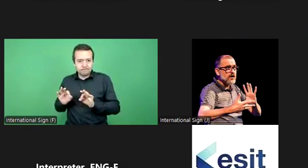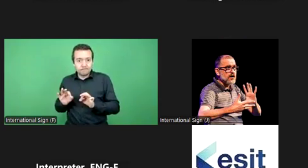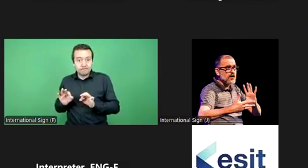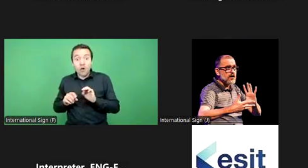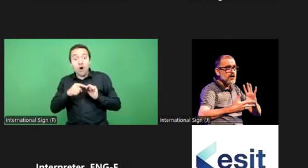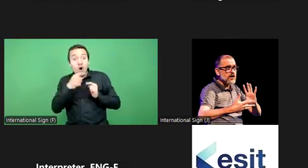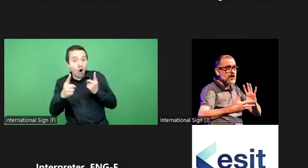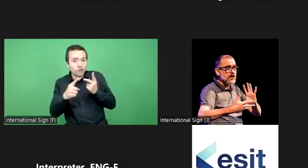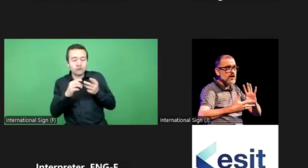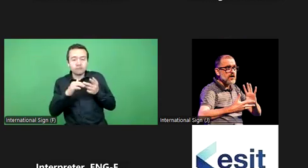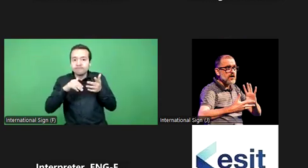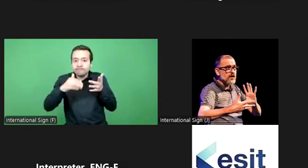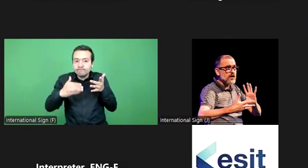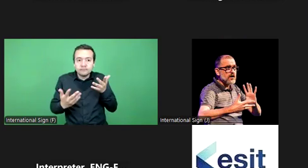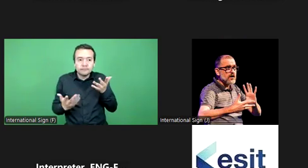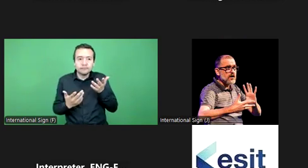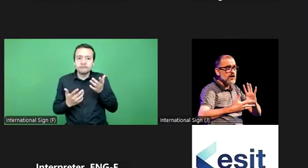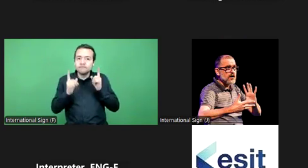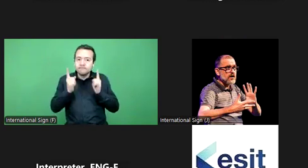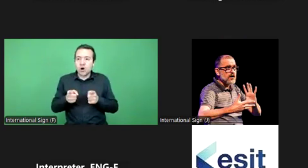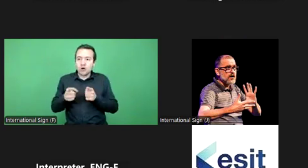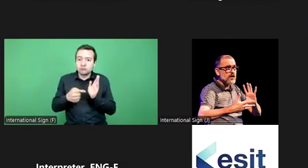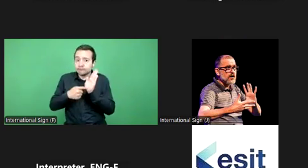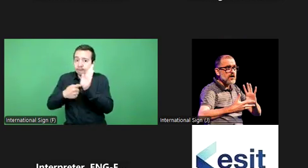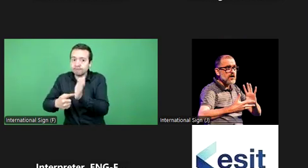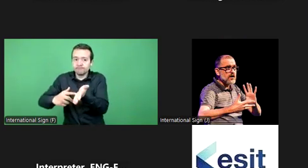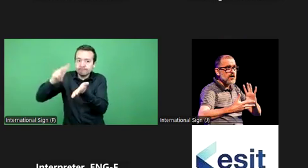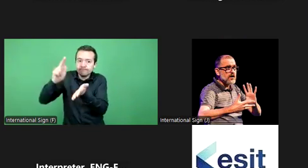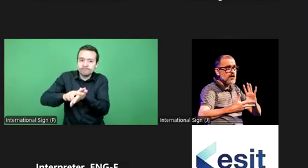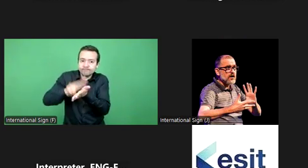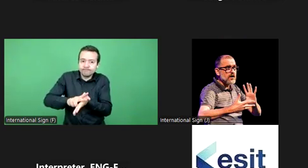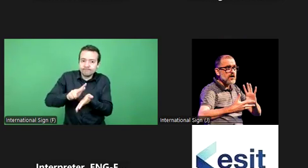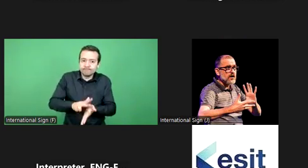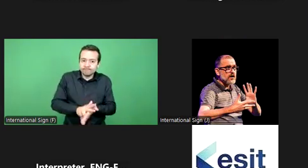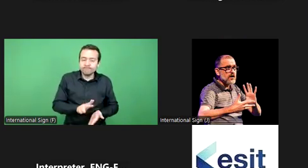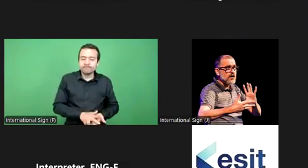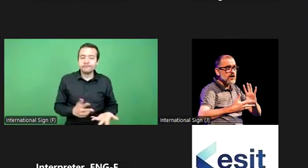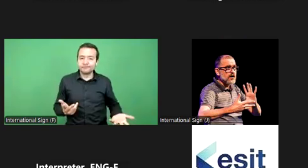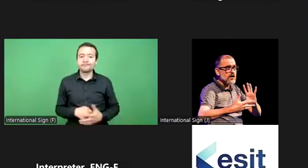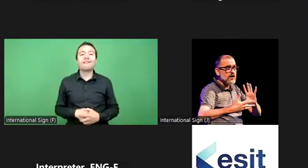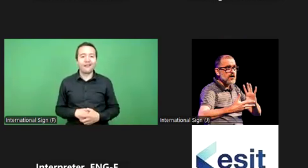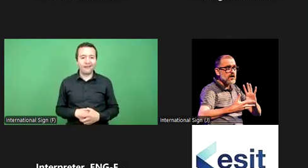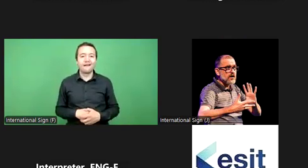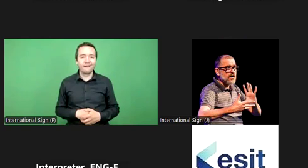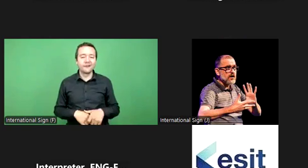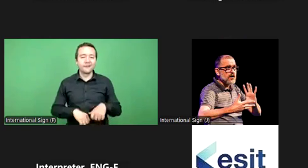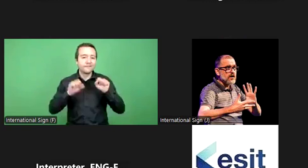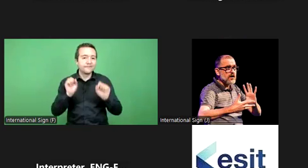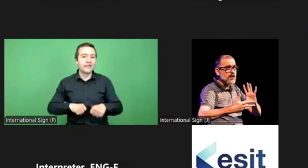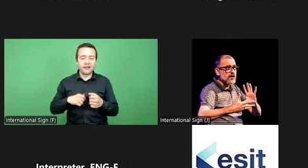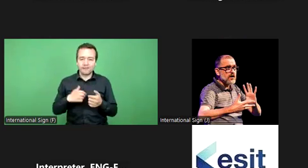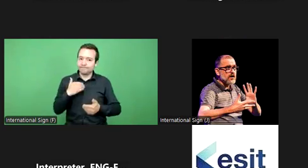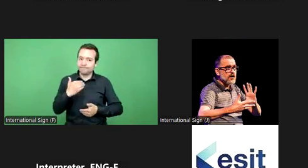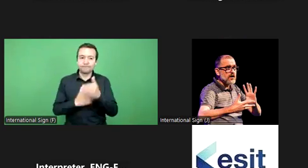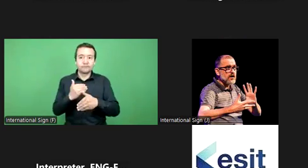provide the base that we need to be able to better respond to health emergencies and to improve overall health outcomes.